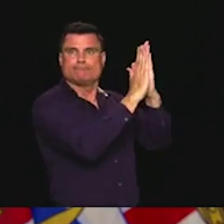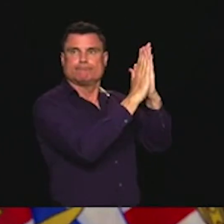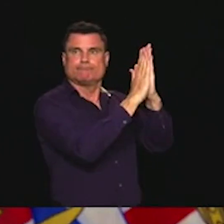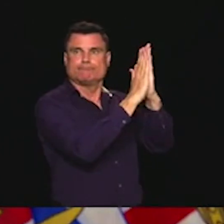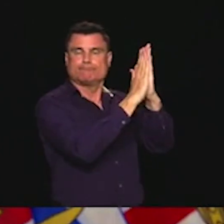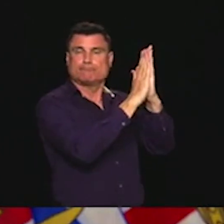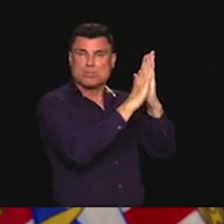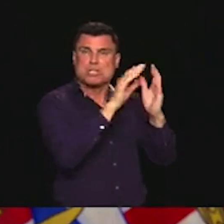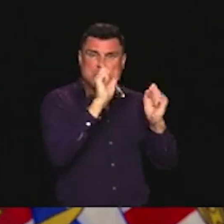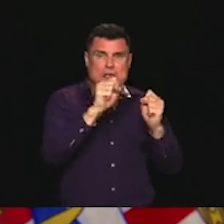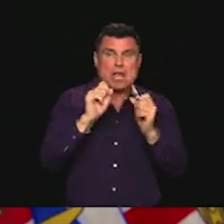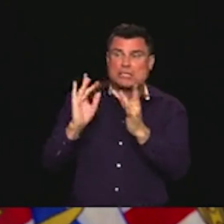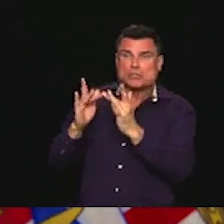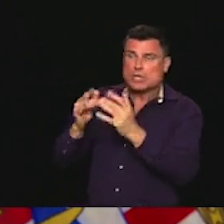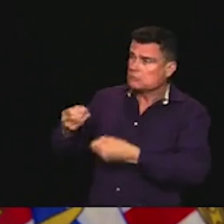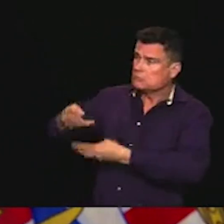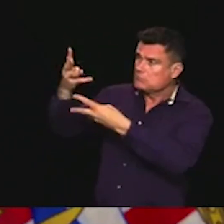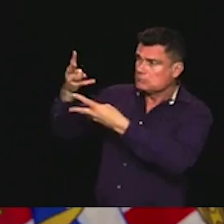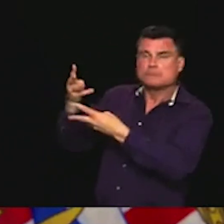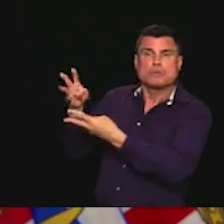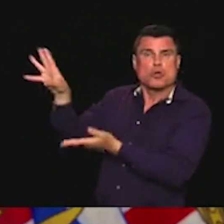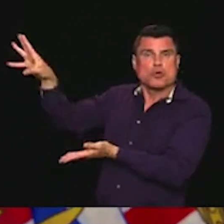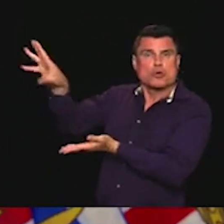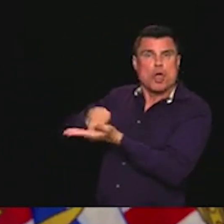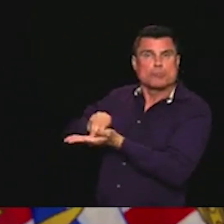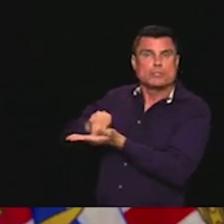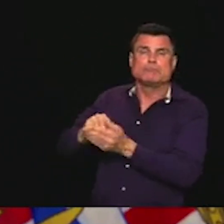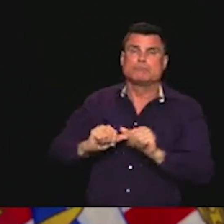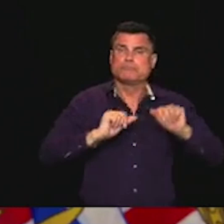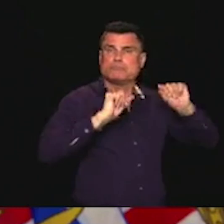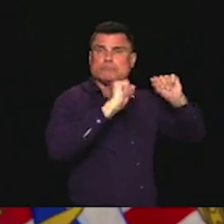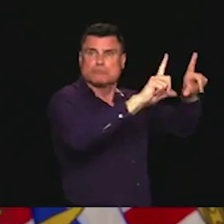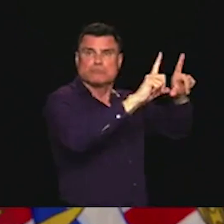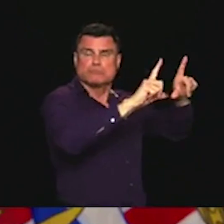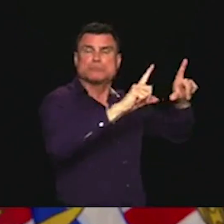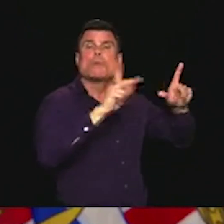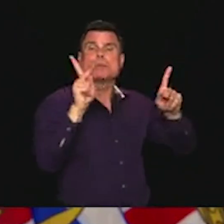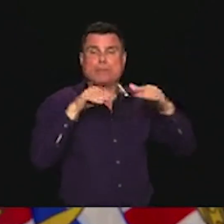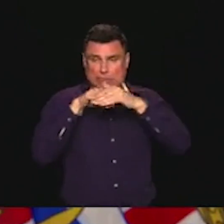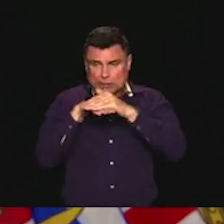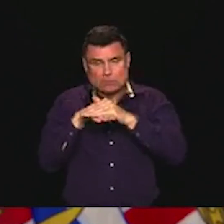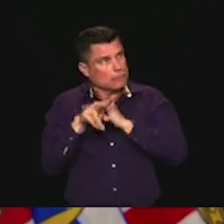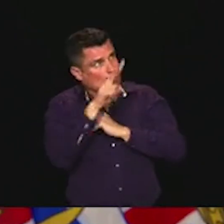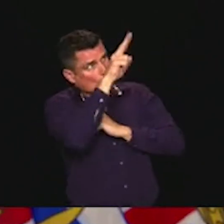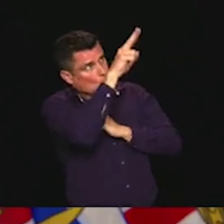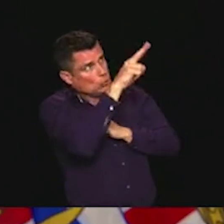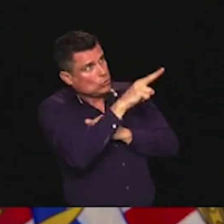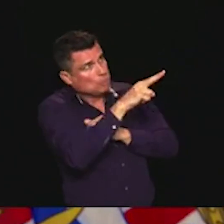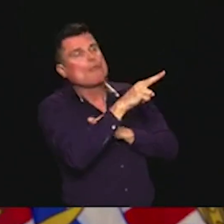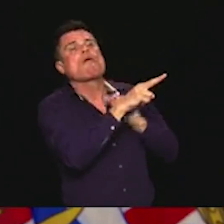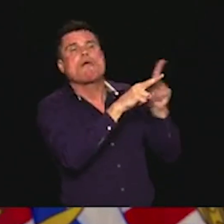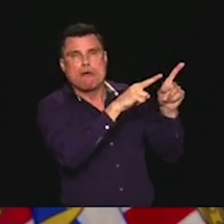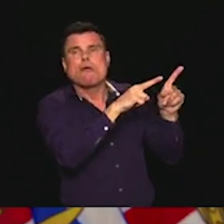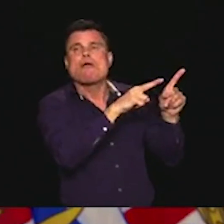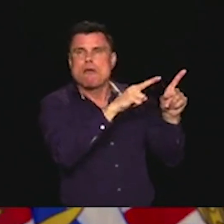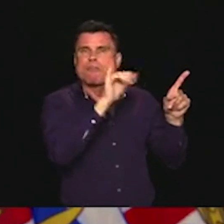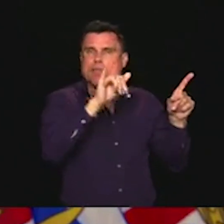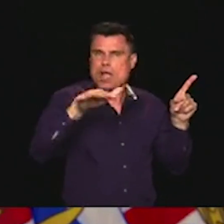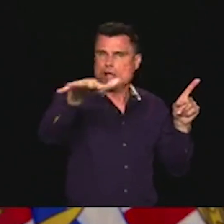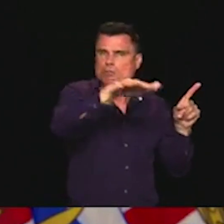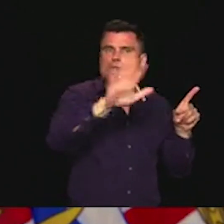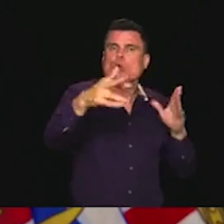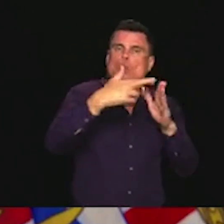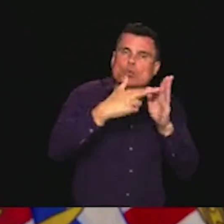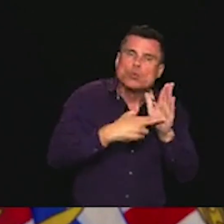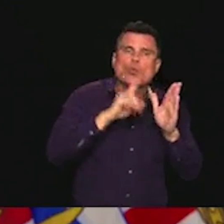and the guidance that we have put out specific to the different sectors is available on the WorkSafe BC website as well.